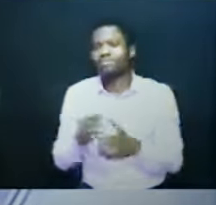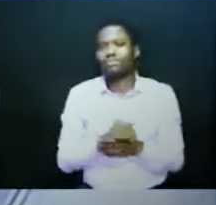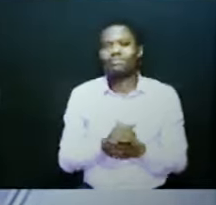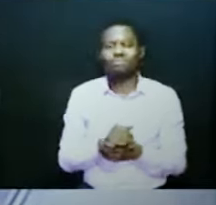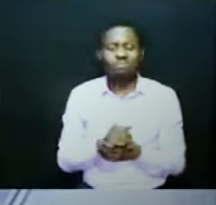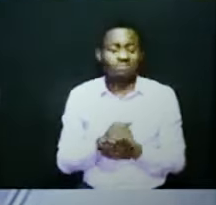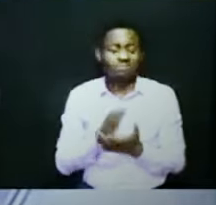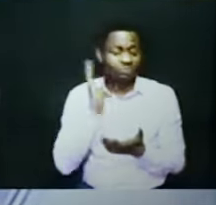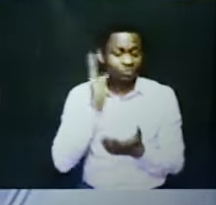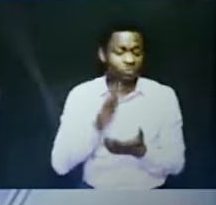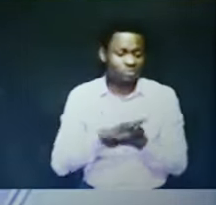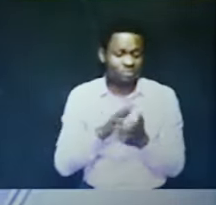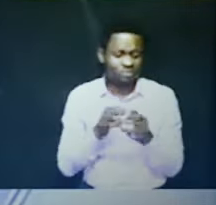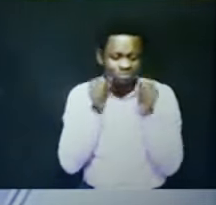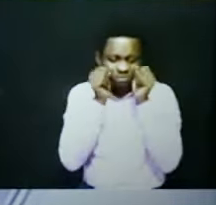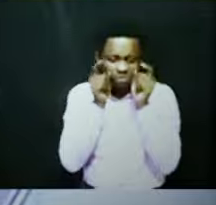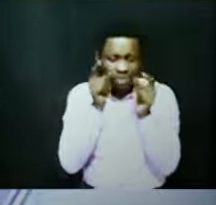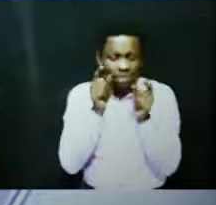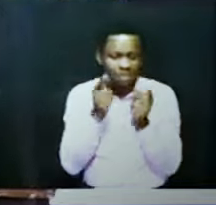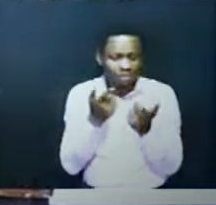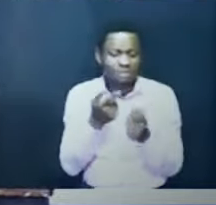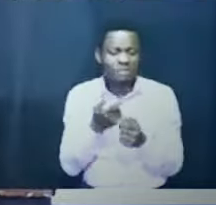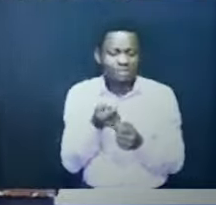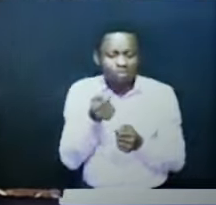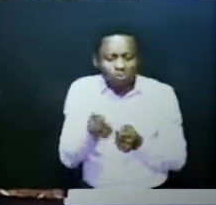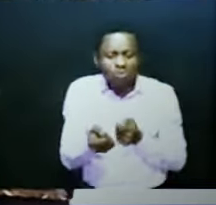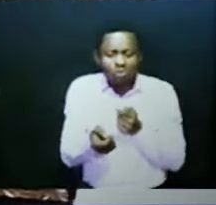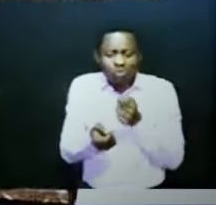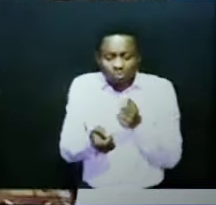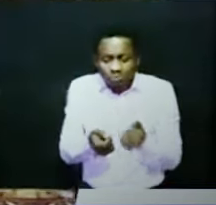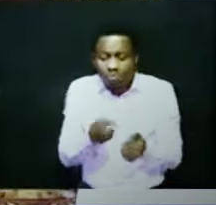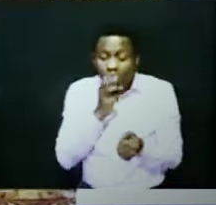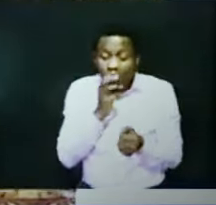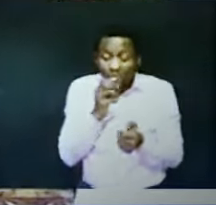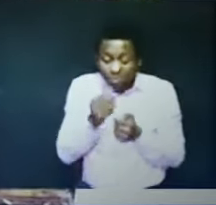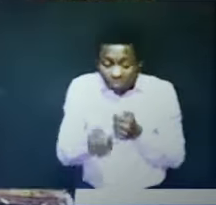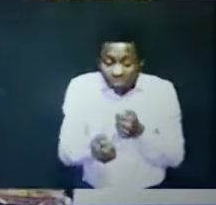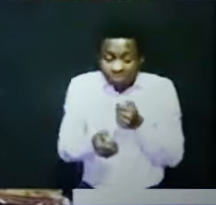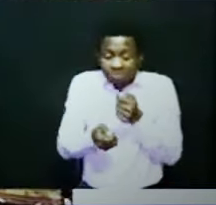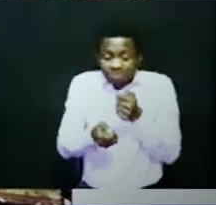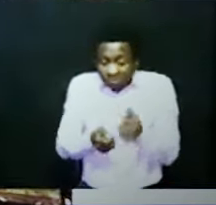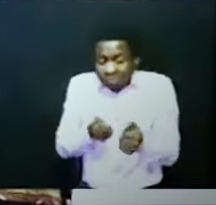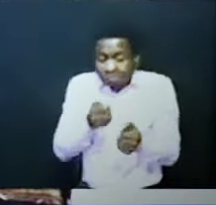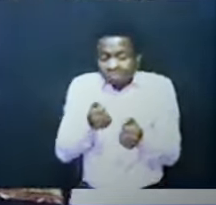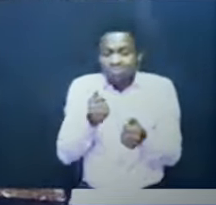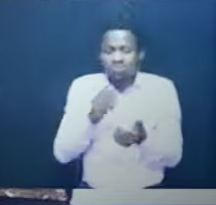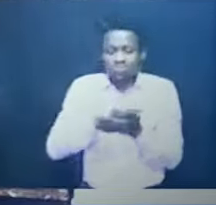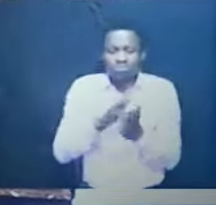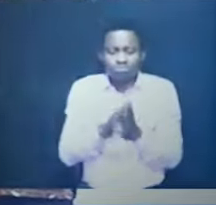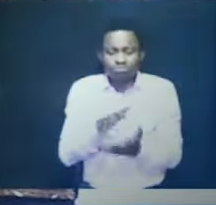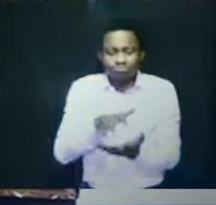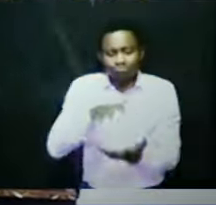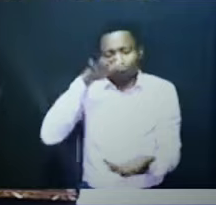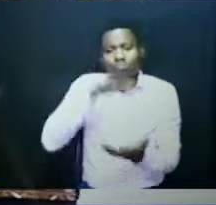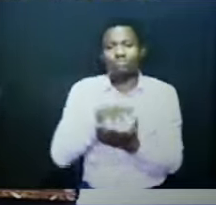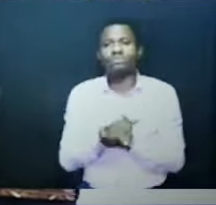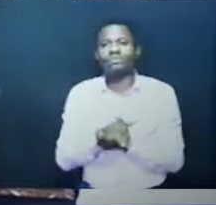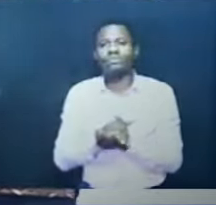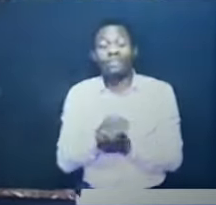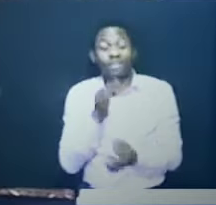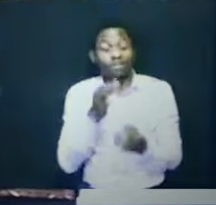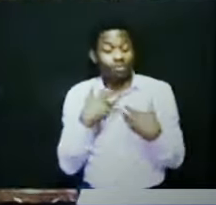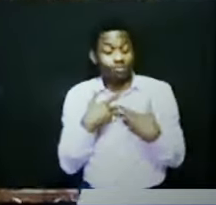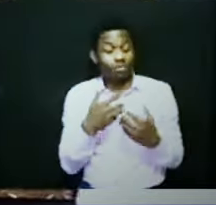have been saying, little drops of water makes mighty ocean. If you want God to put some money in your bank account, go and open an account.